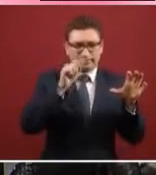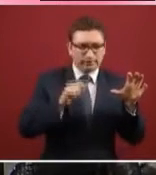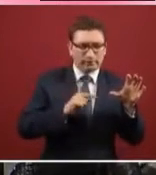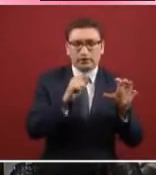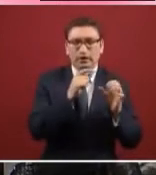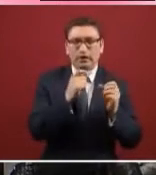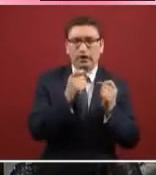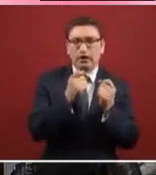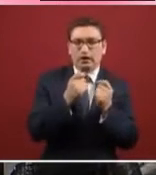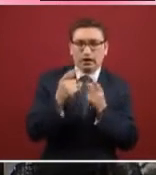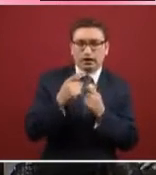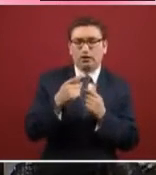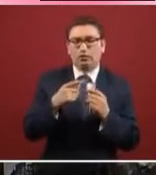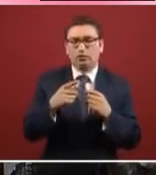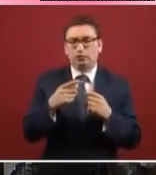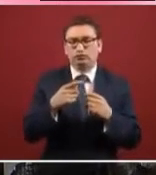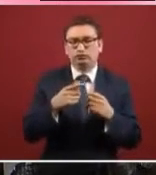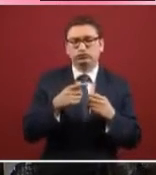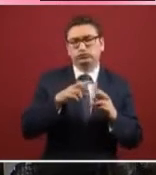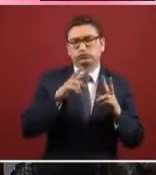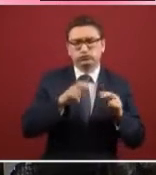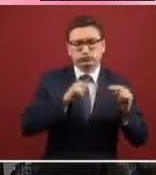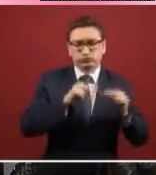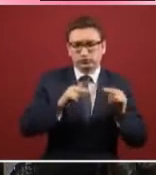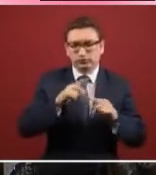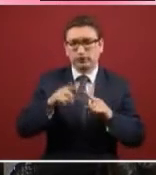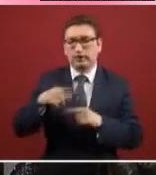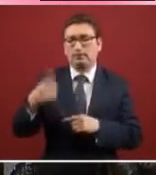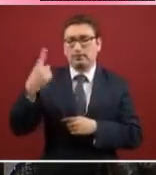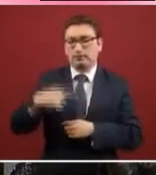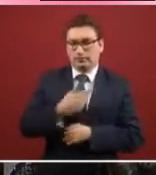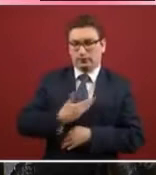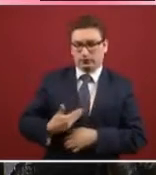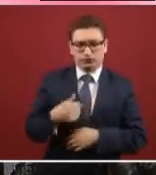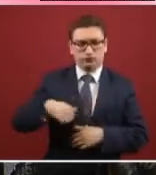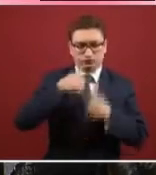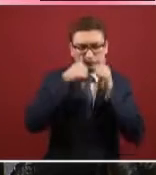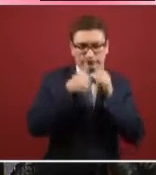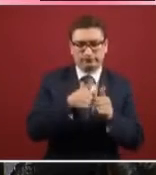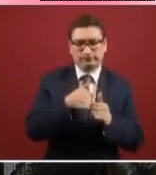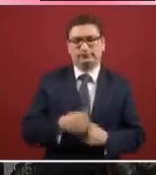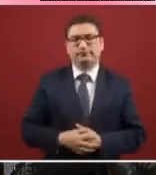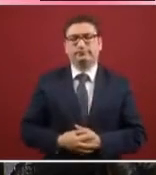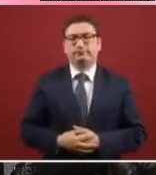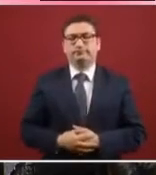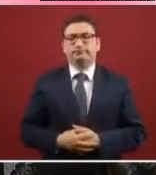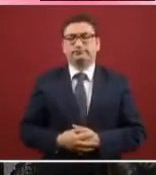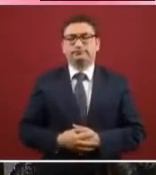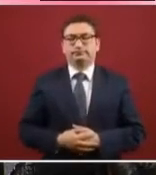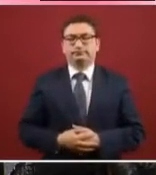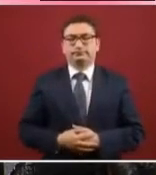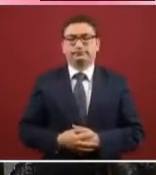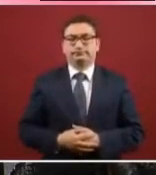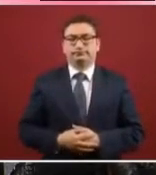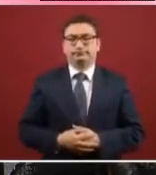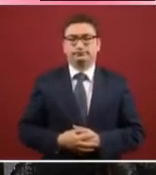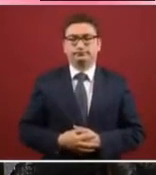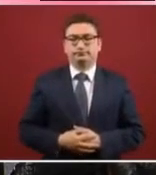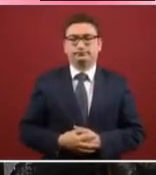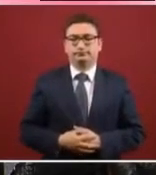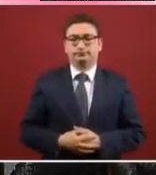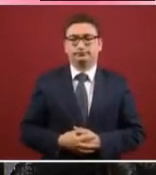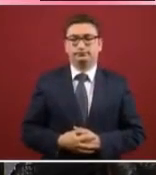So they did get 178 complaints of irregularities from the app itself. So it's going to be checking them.